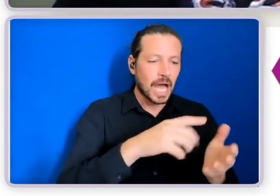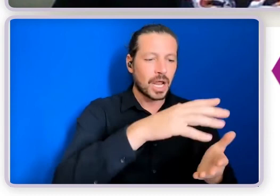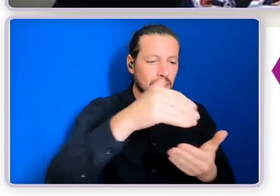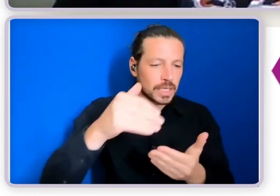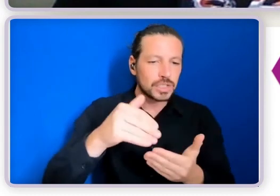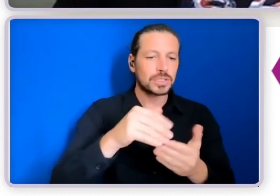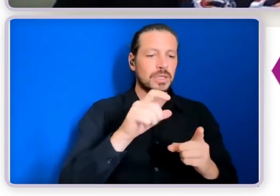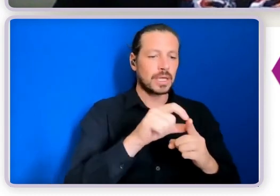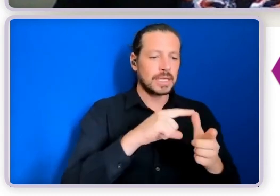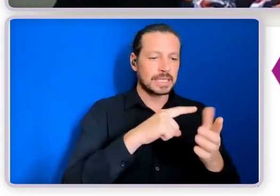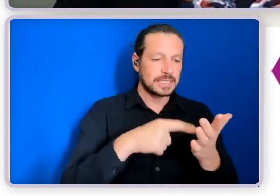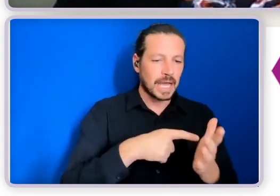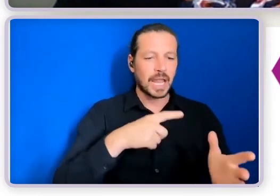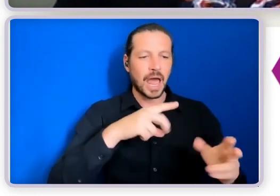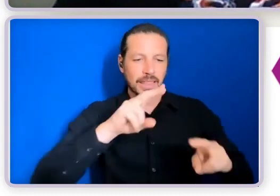doing. And I think,